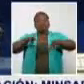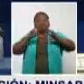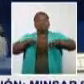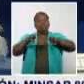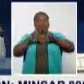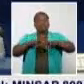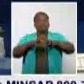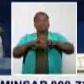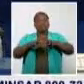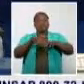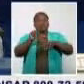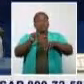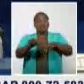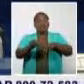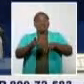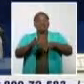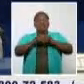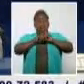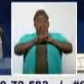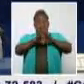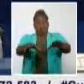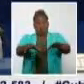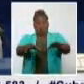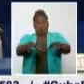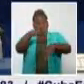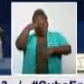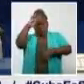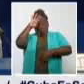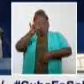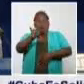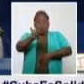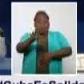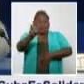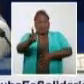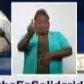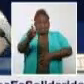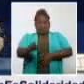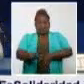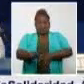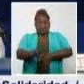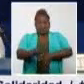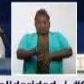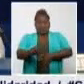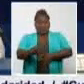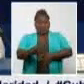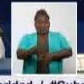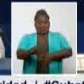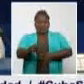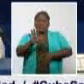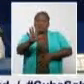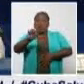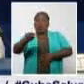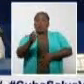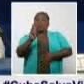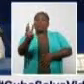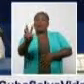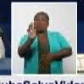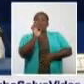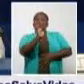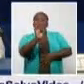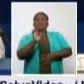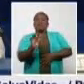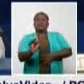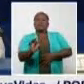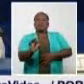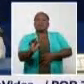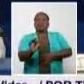Yesterday, the source of a person's infection was not specified, which is being investigated. And in the behavior of the